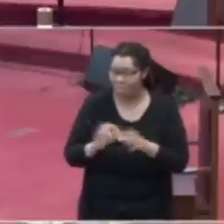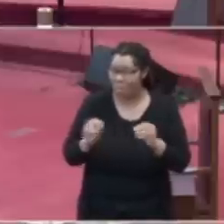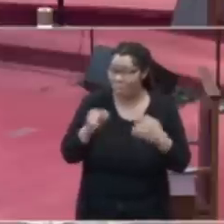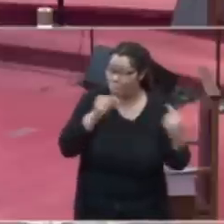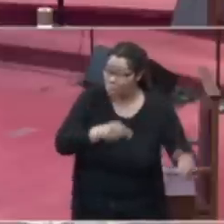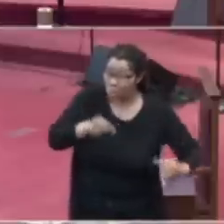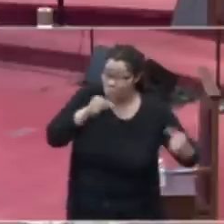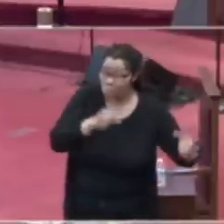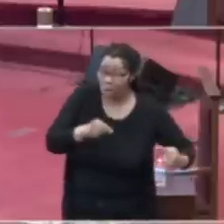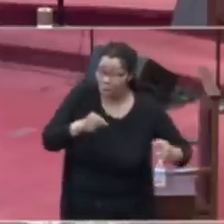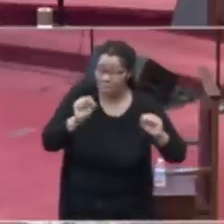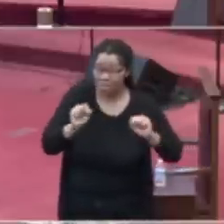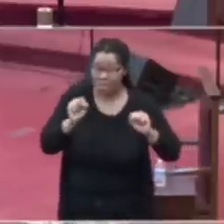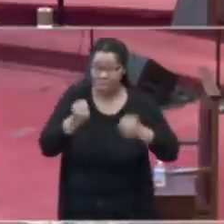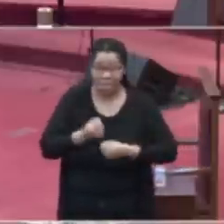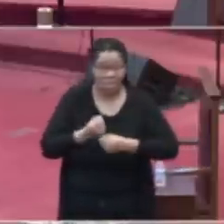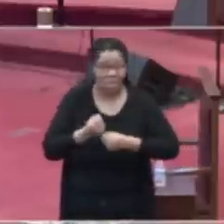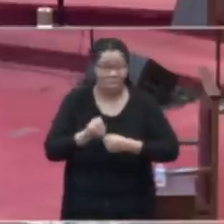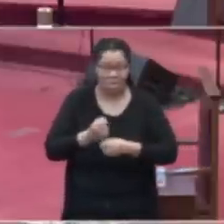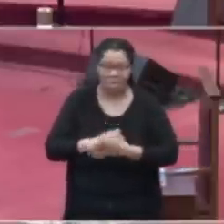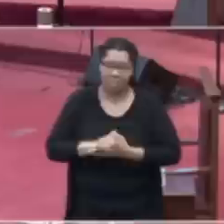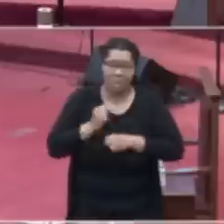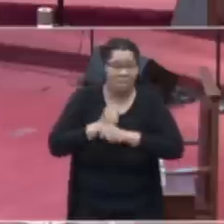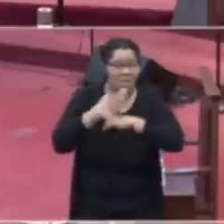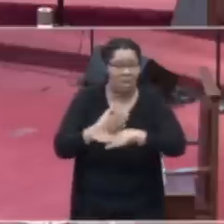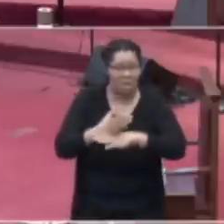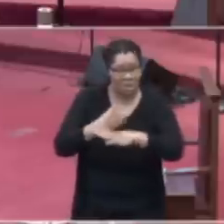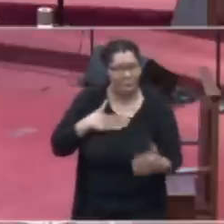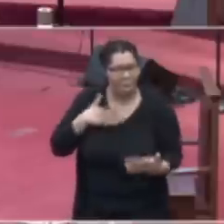struggle should make you sacrifice.